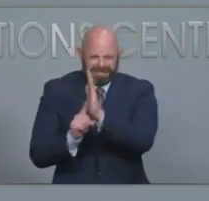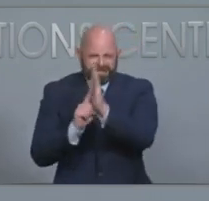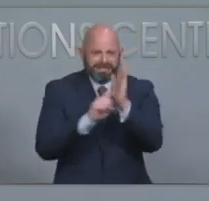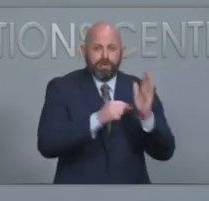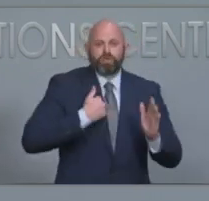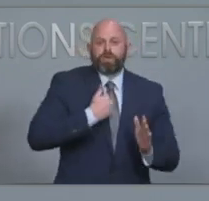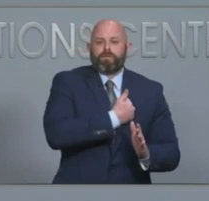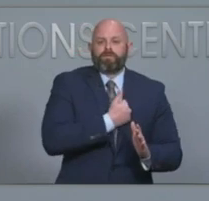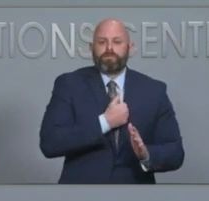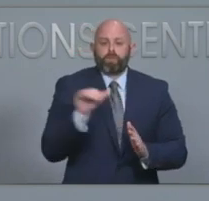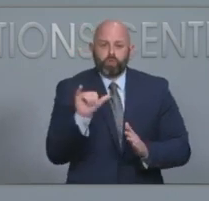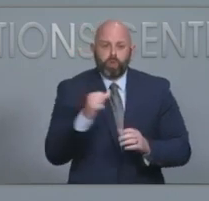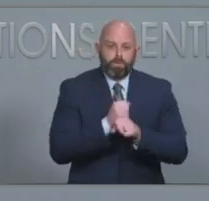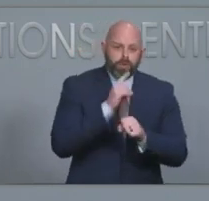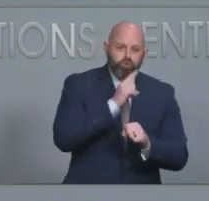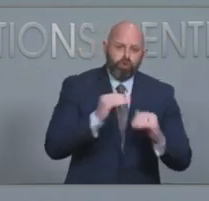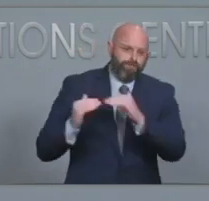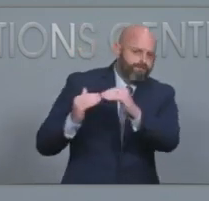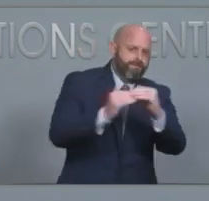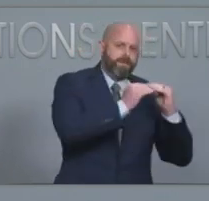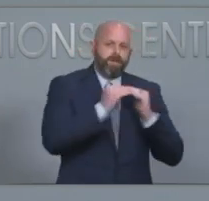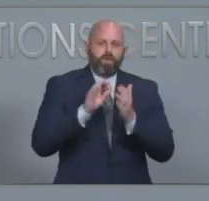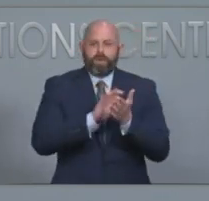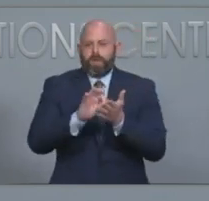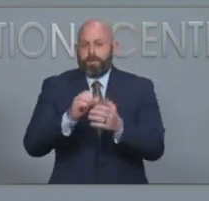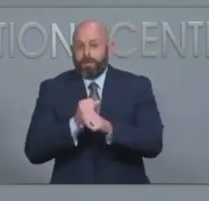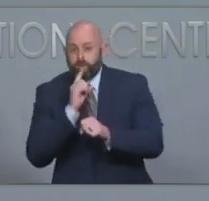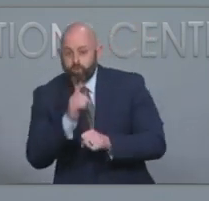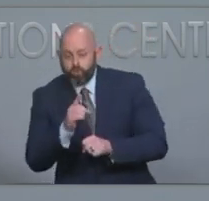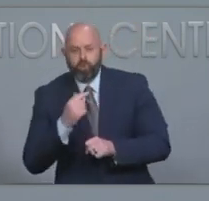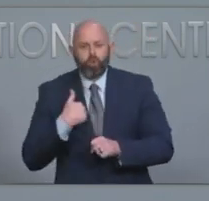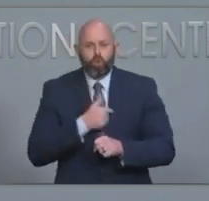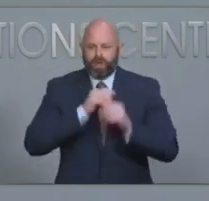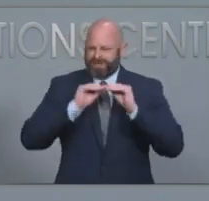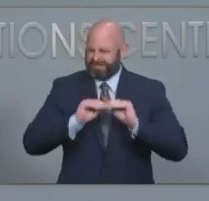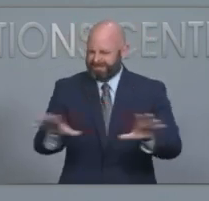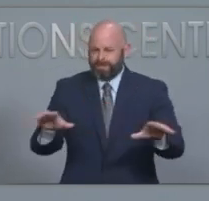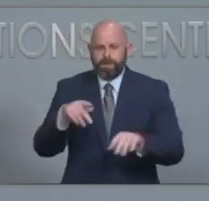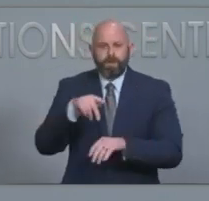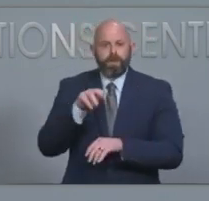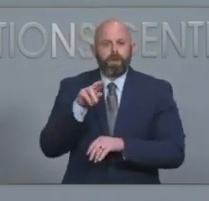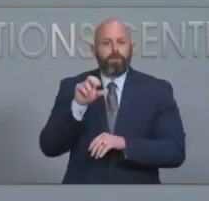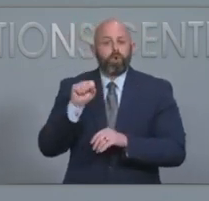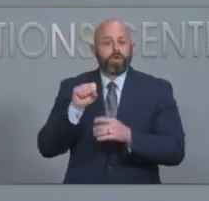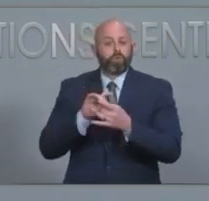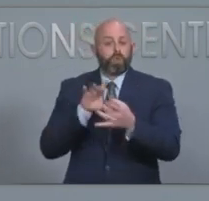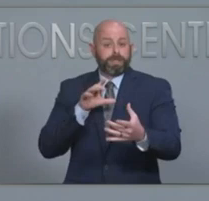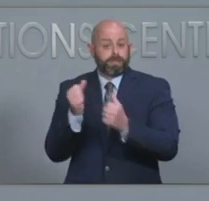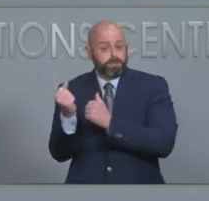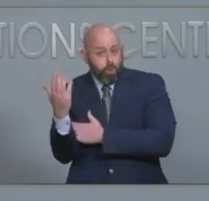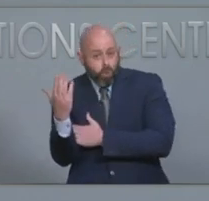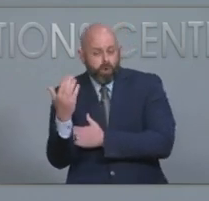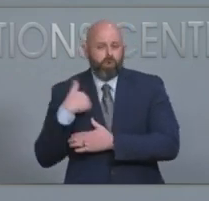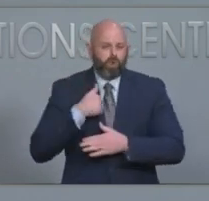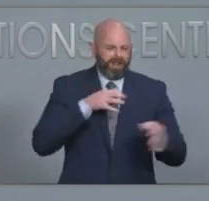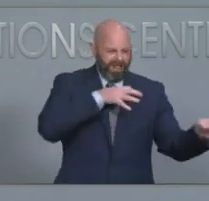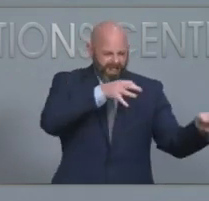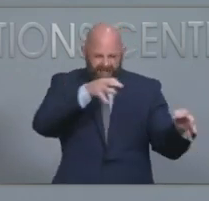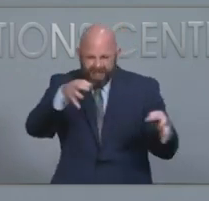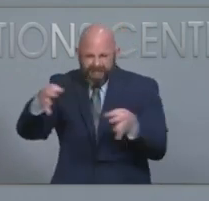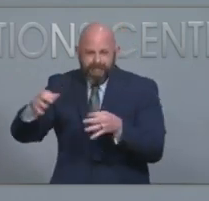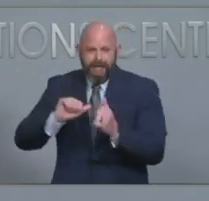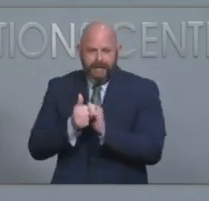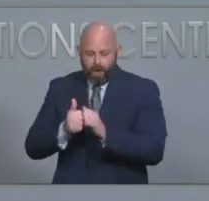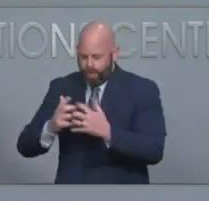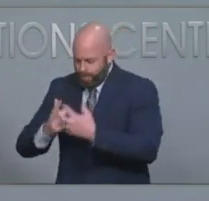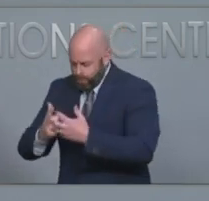accurate count. The State Board sent out a press release this morning describing some of these processes in